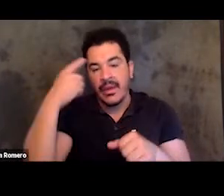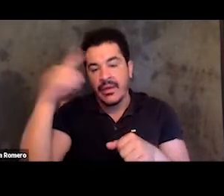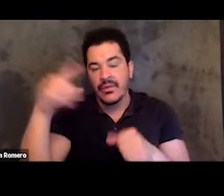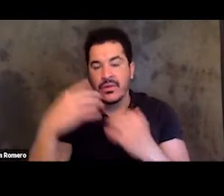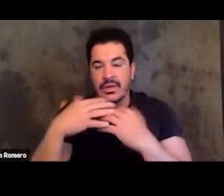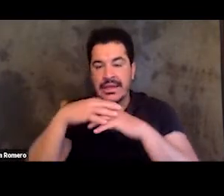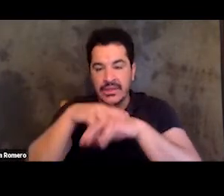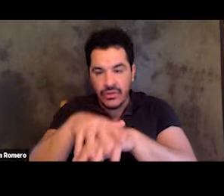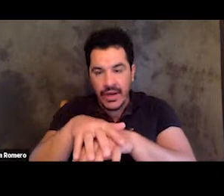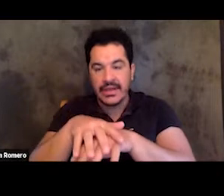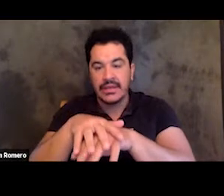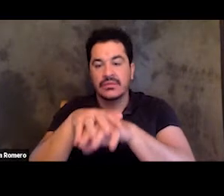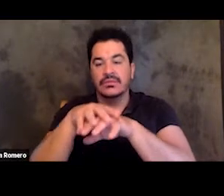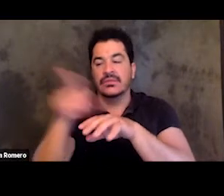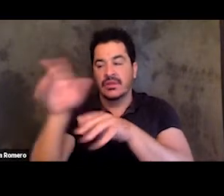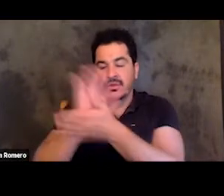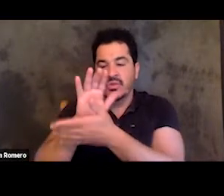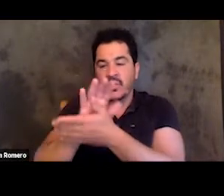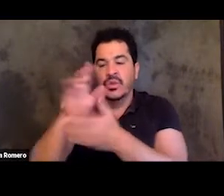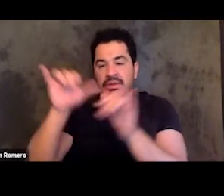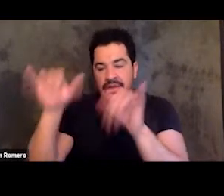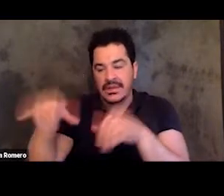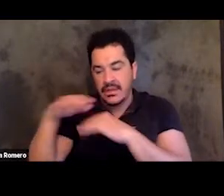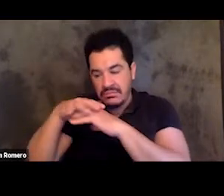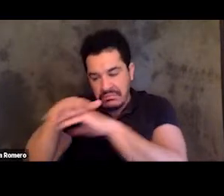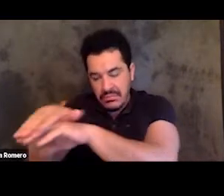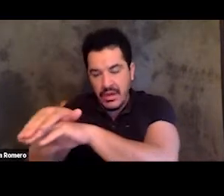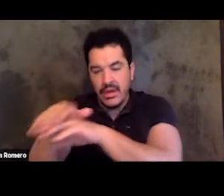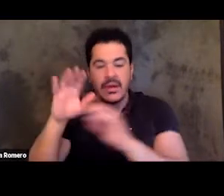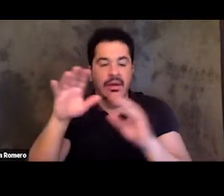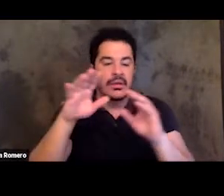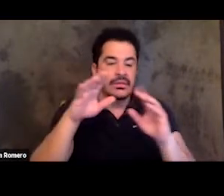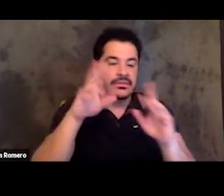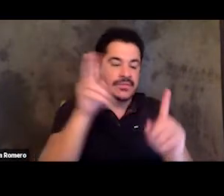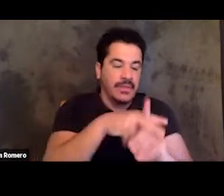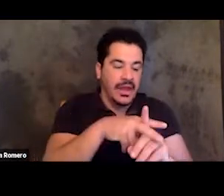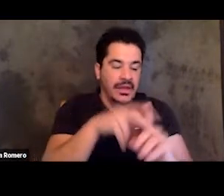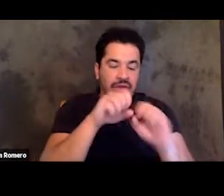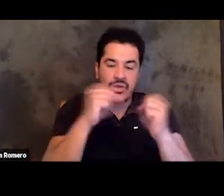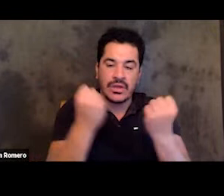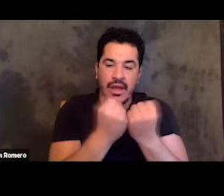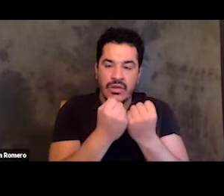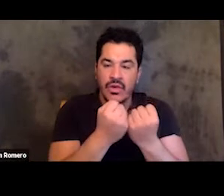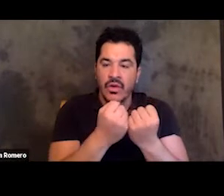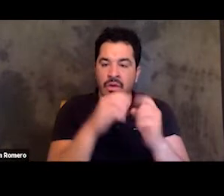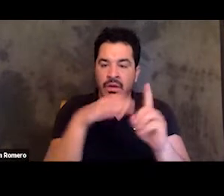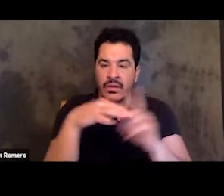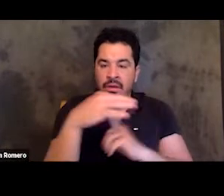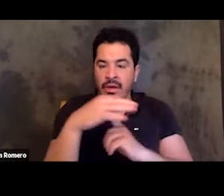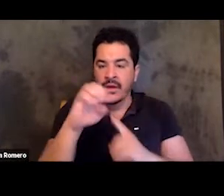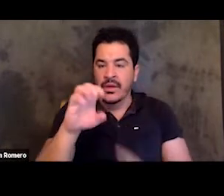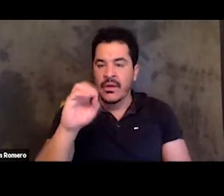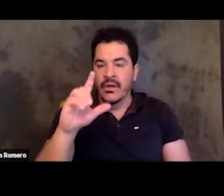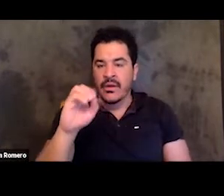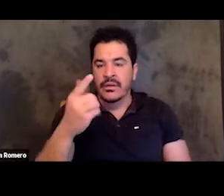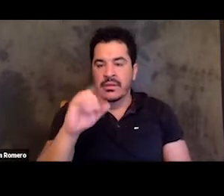interventions into school systems, applying a social ecological approach, focusing on group and or community-based